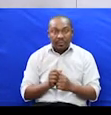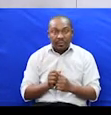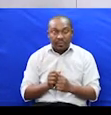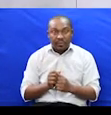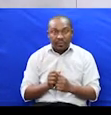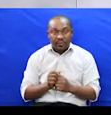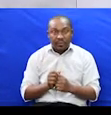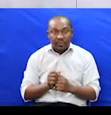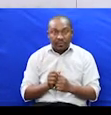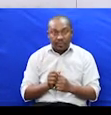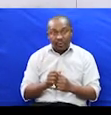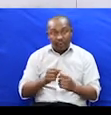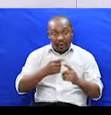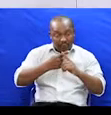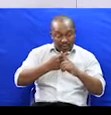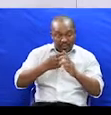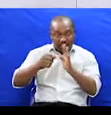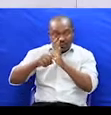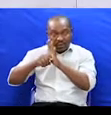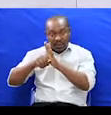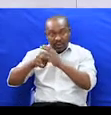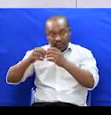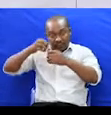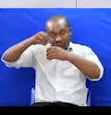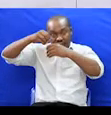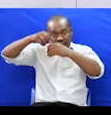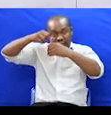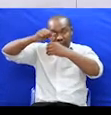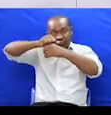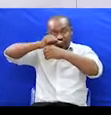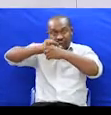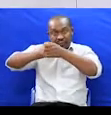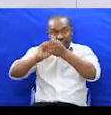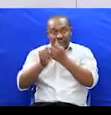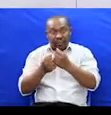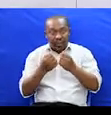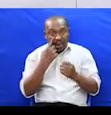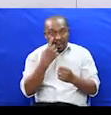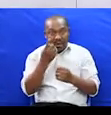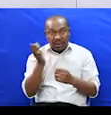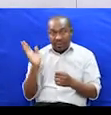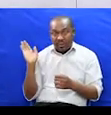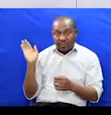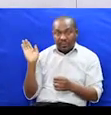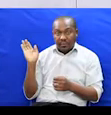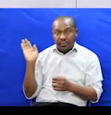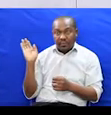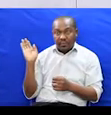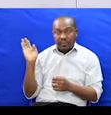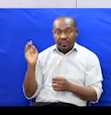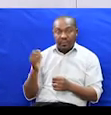on it. What he mean? Look at this, or look at